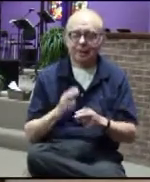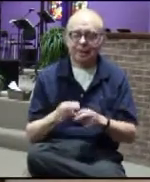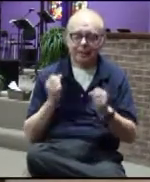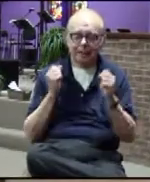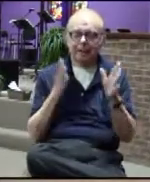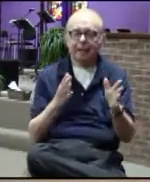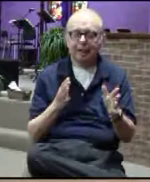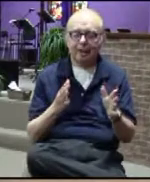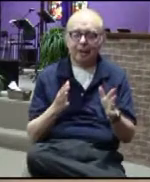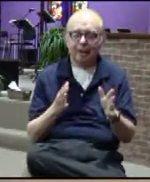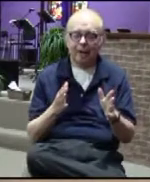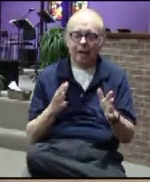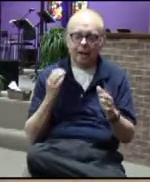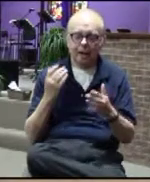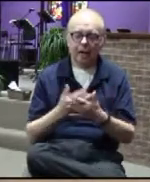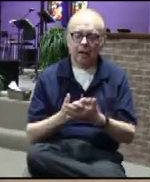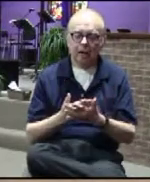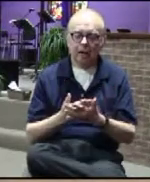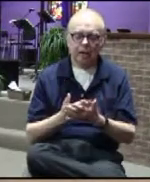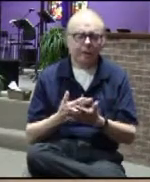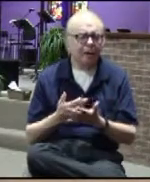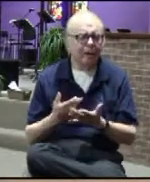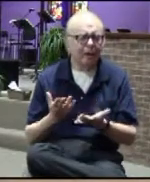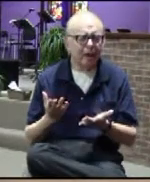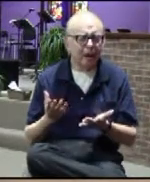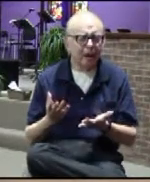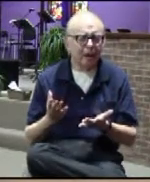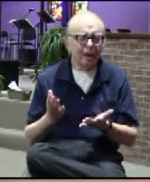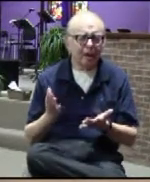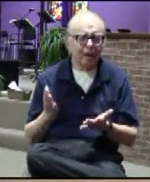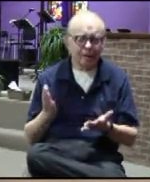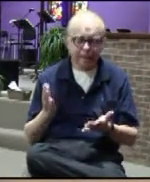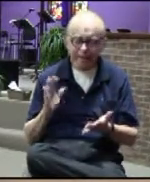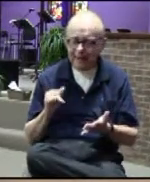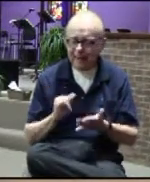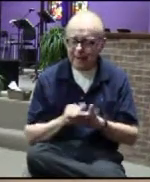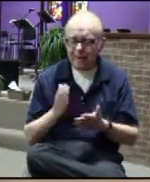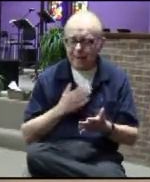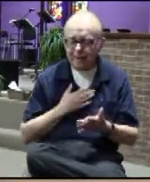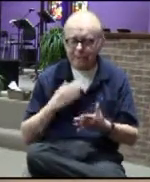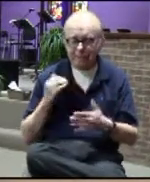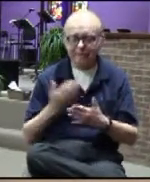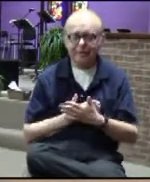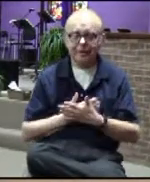in the name of the Father the Son the the this is my son whoa